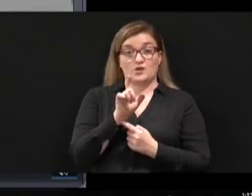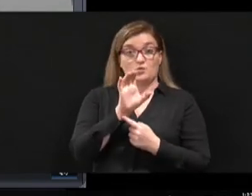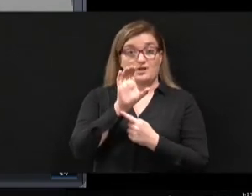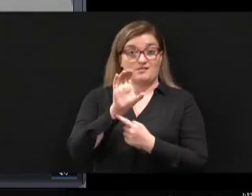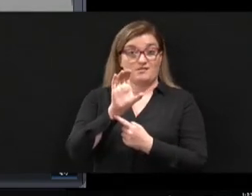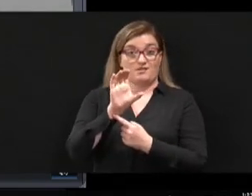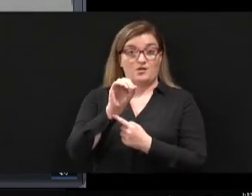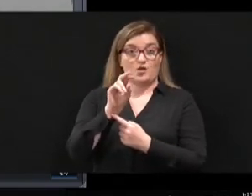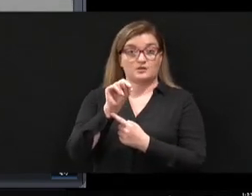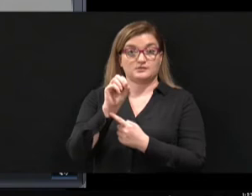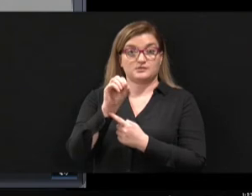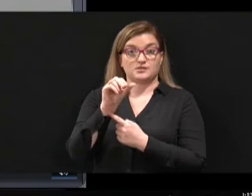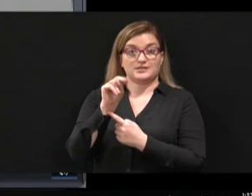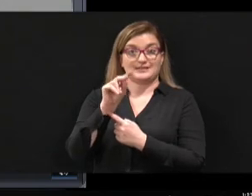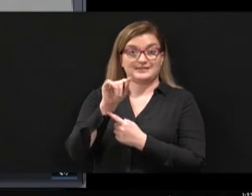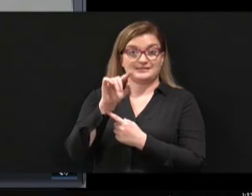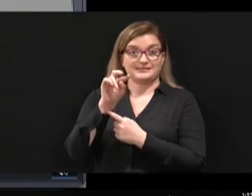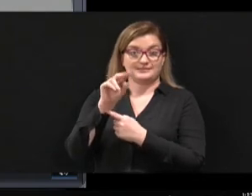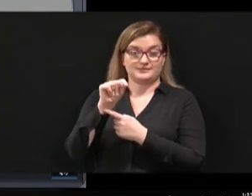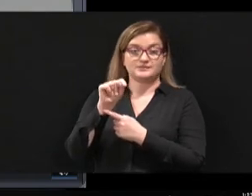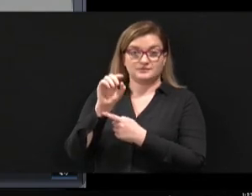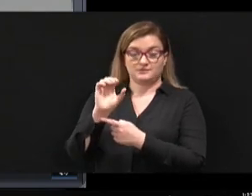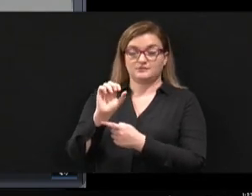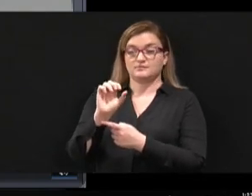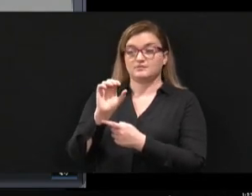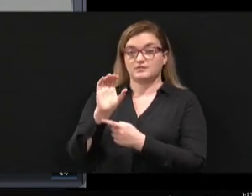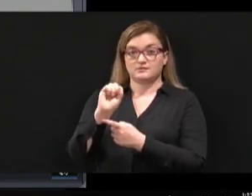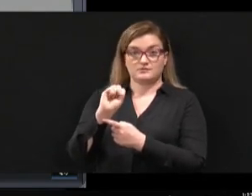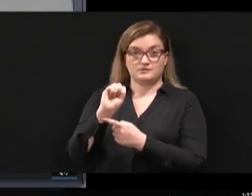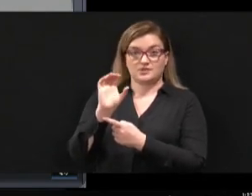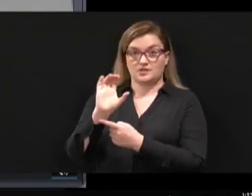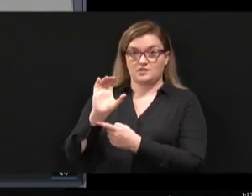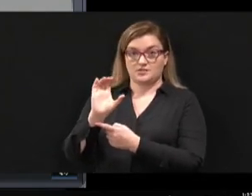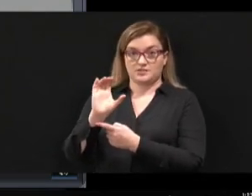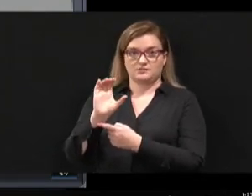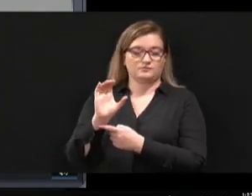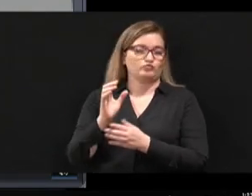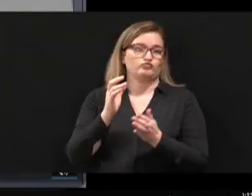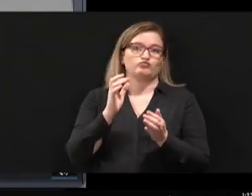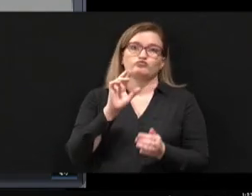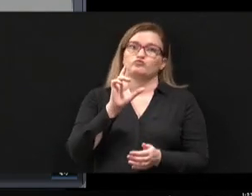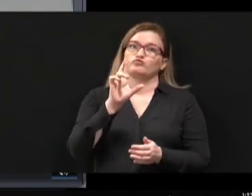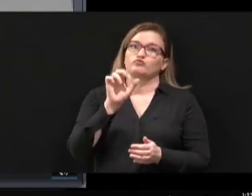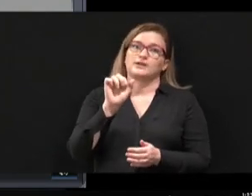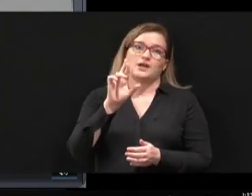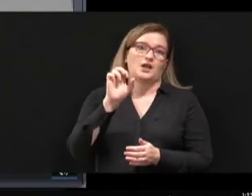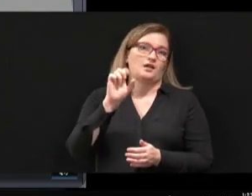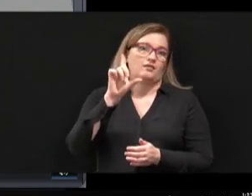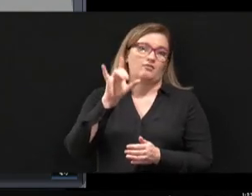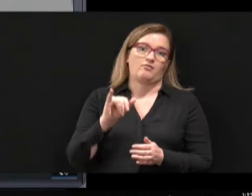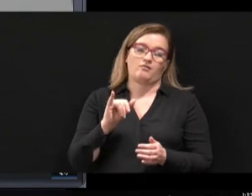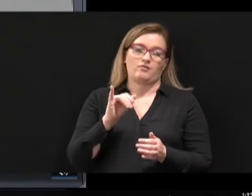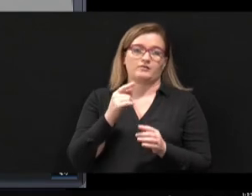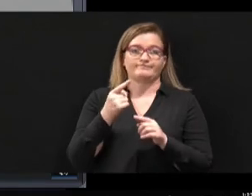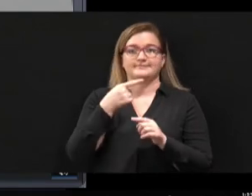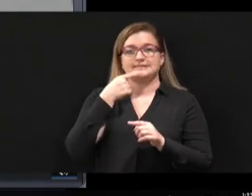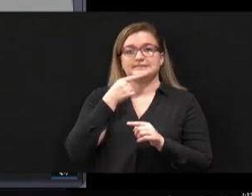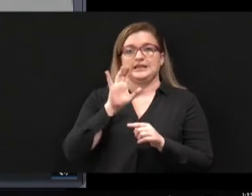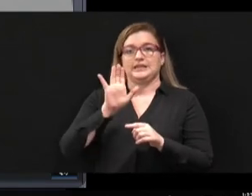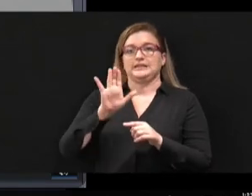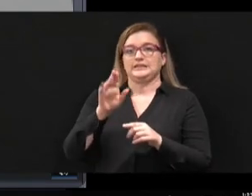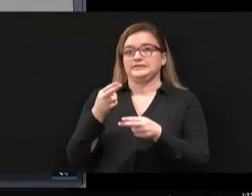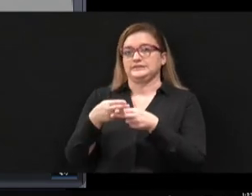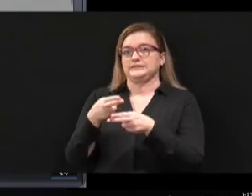consonants, and they rarely say their names. X does say X in X-ray or